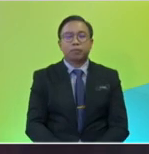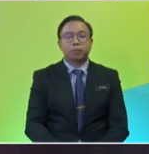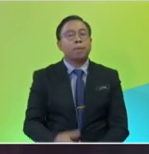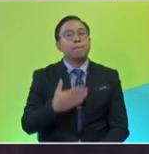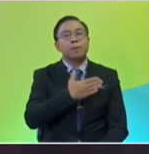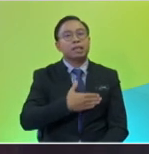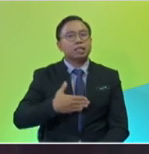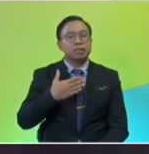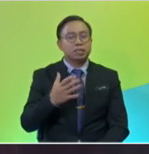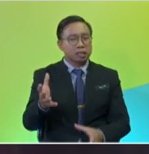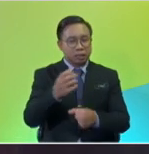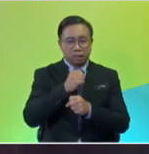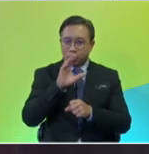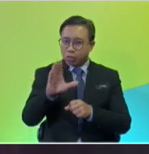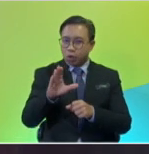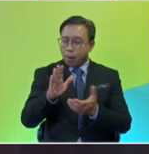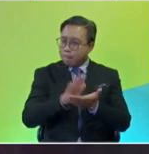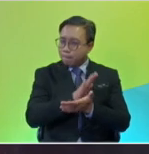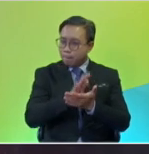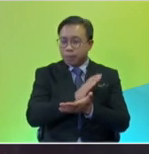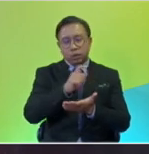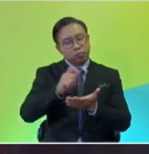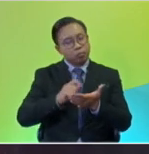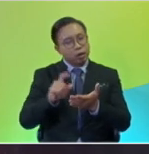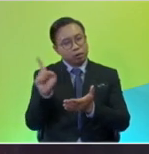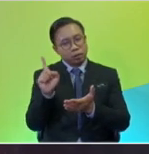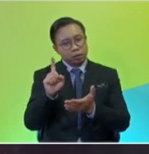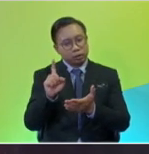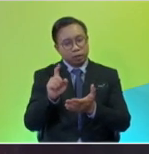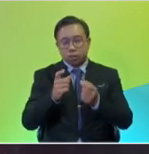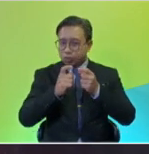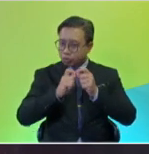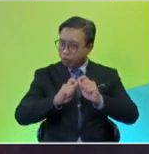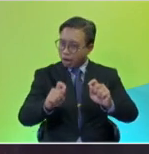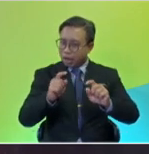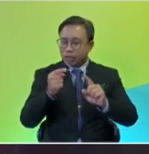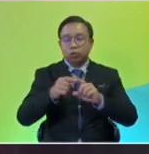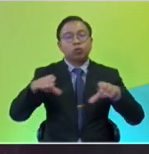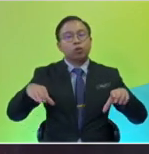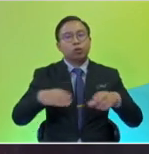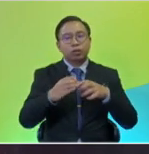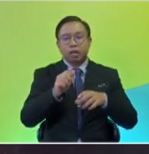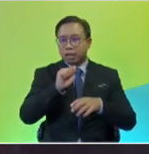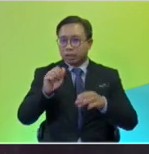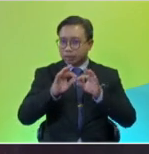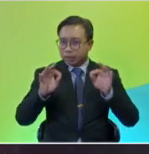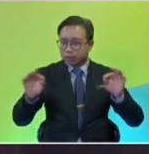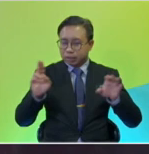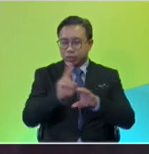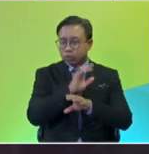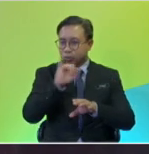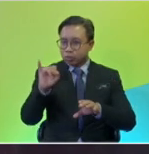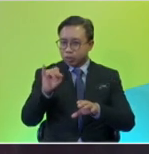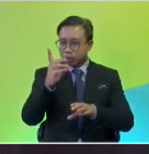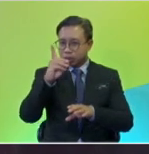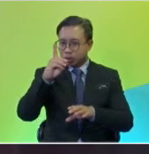please take your paper. You can write anywhere. Try to construct sentences using the adjective that you